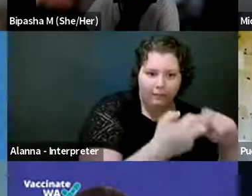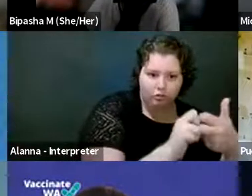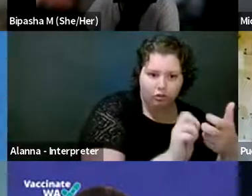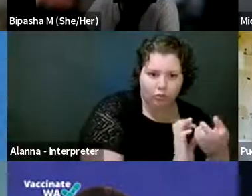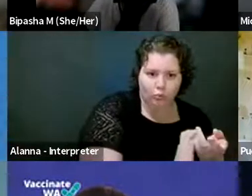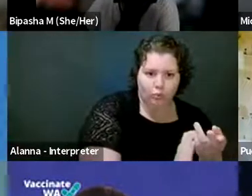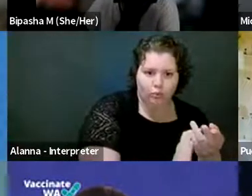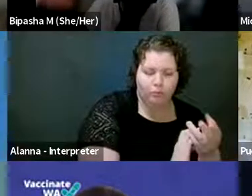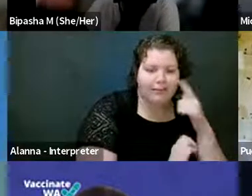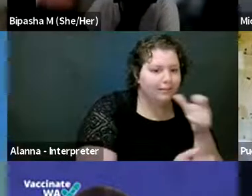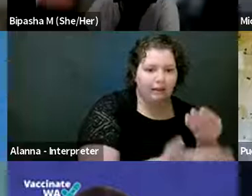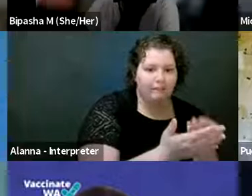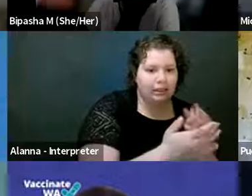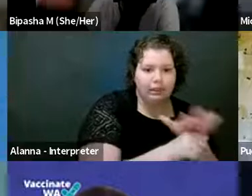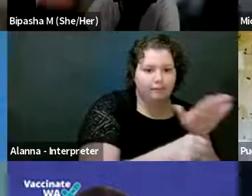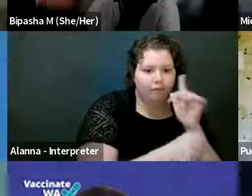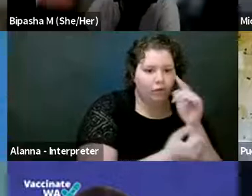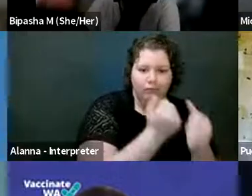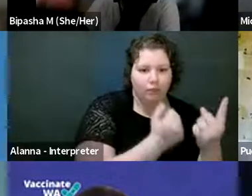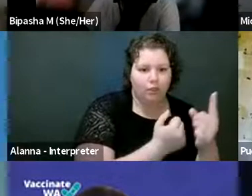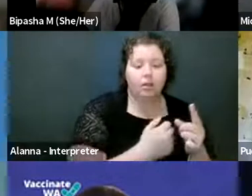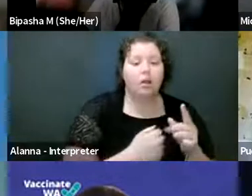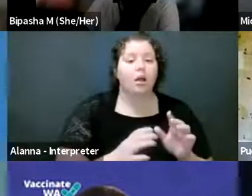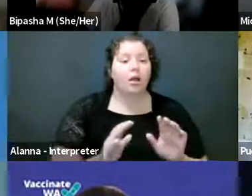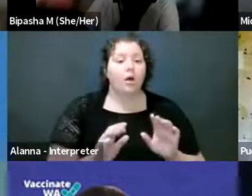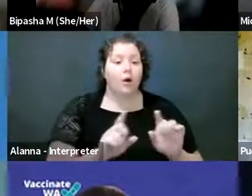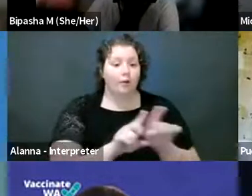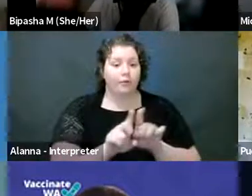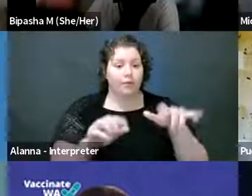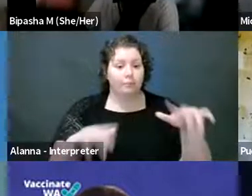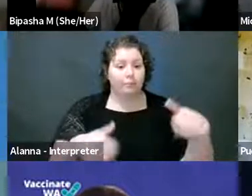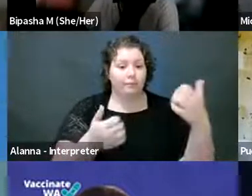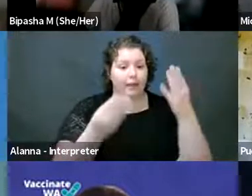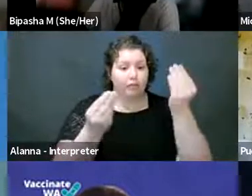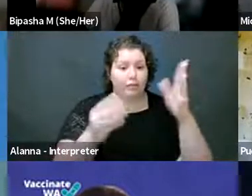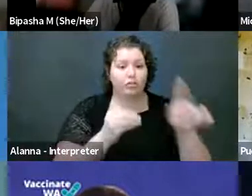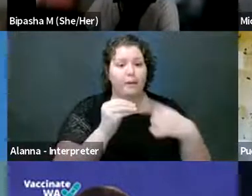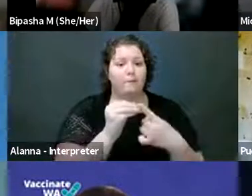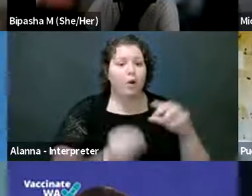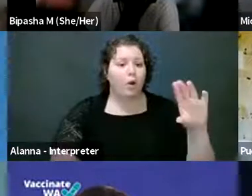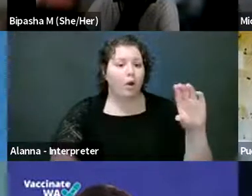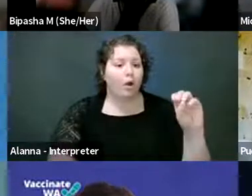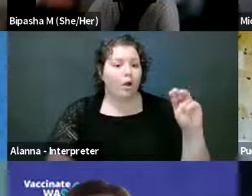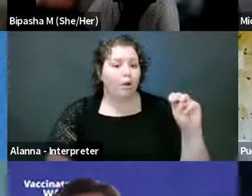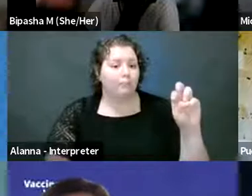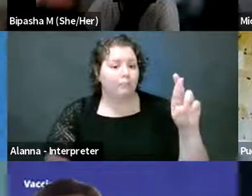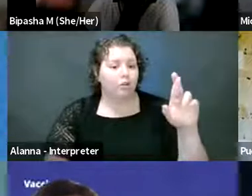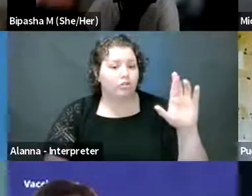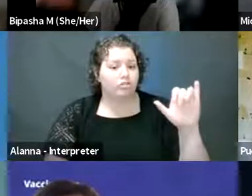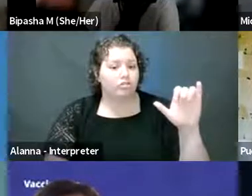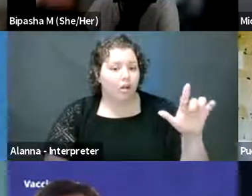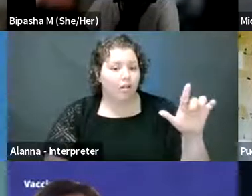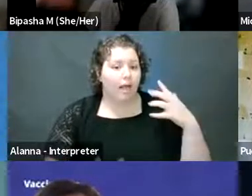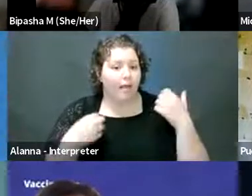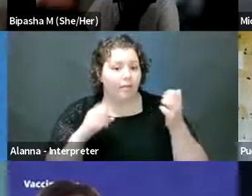is. There needed to be information also about commercial health plans, and there's actually a report on the